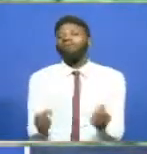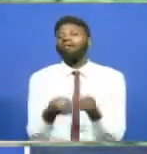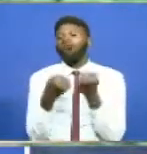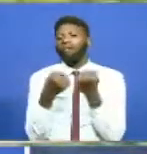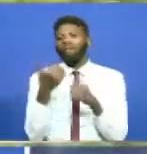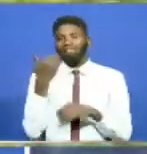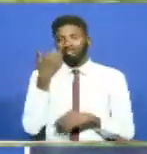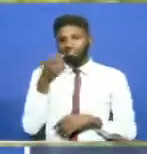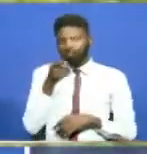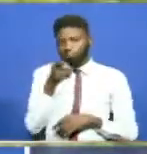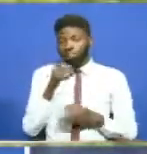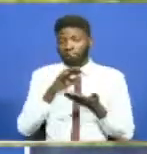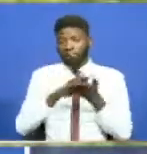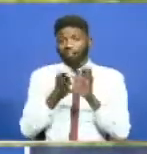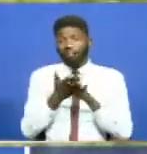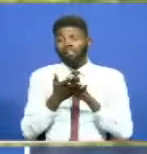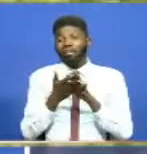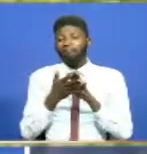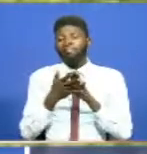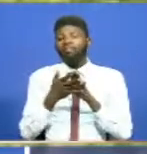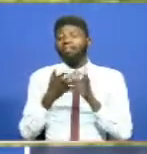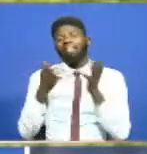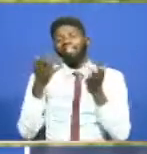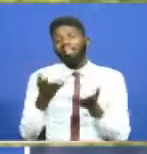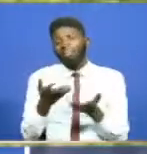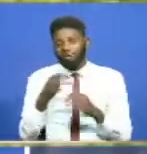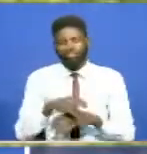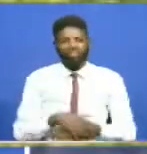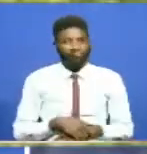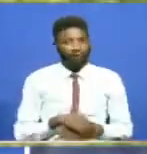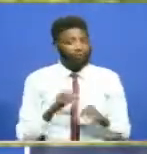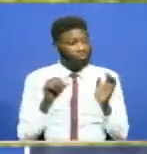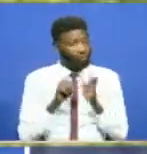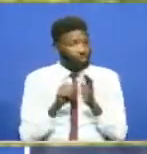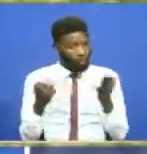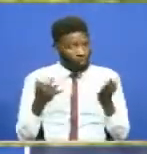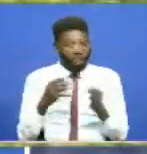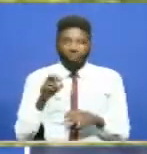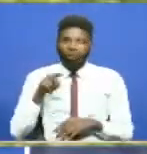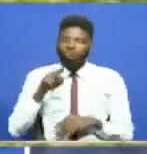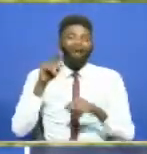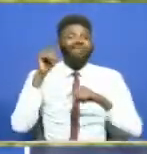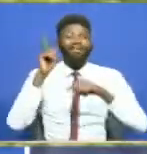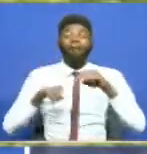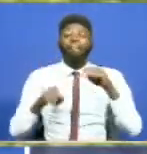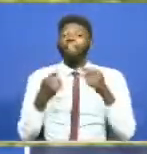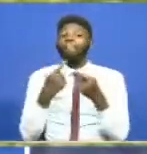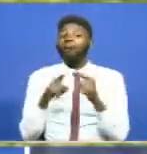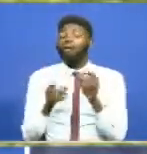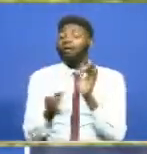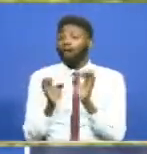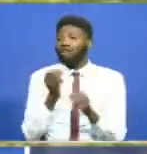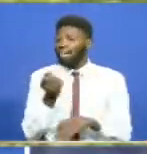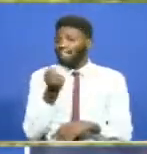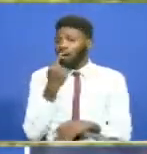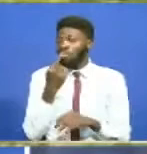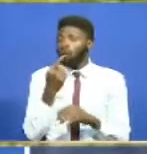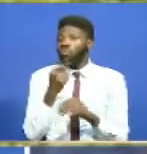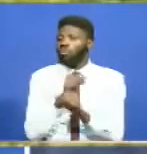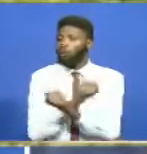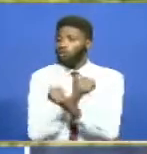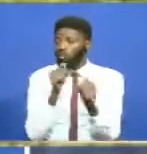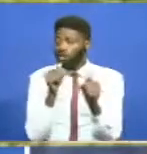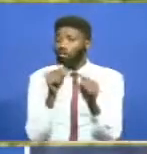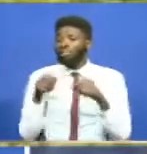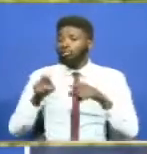ugonjwa kamlemea. Problem, he cannot walk. But if given medication, if somebody can help him, he can stand